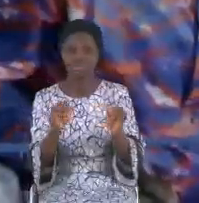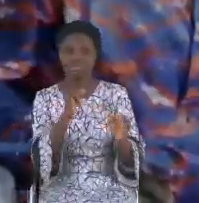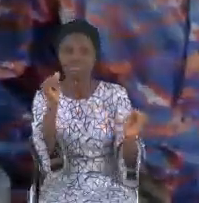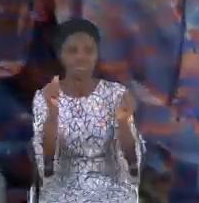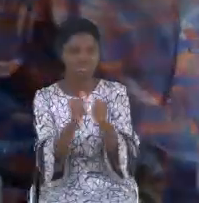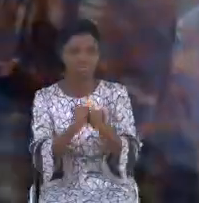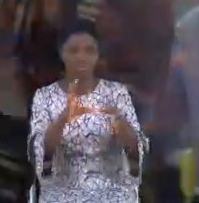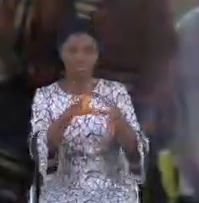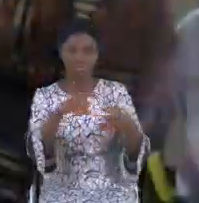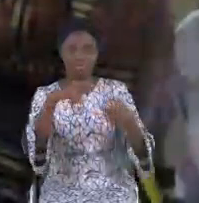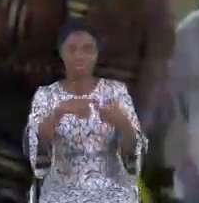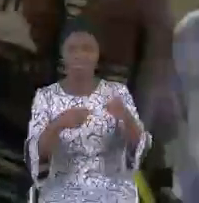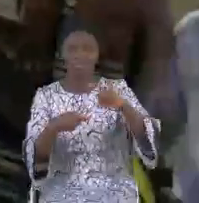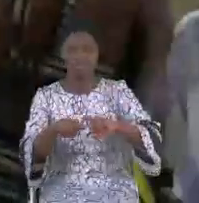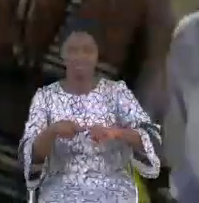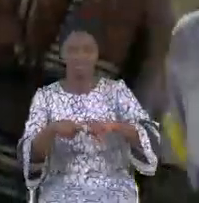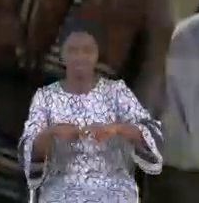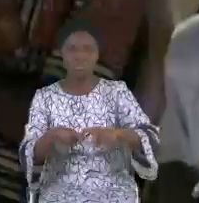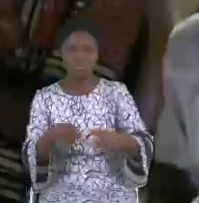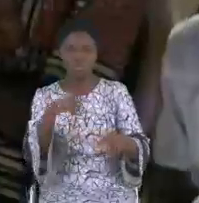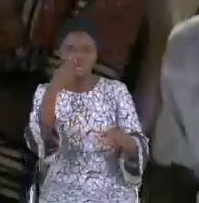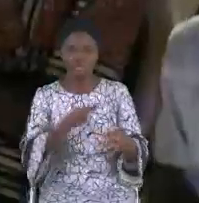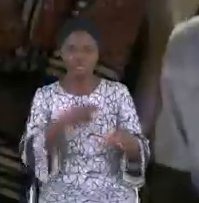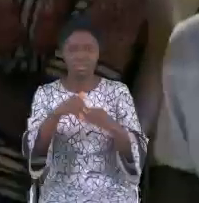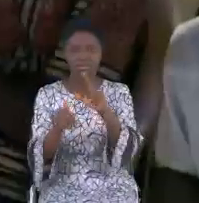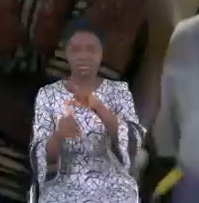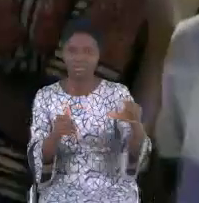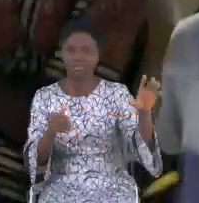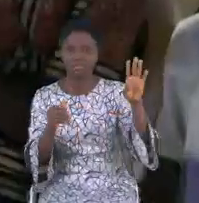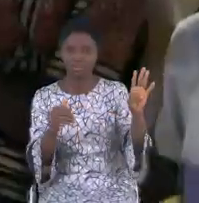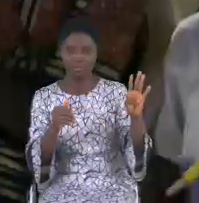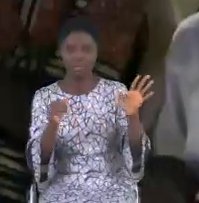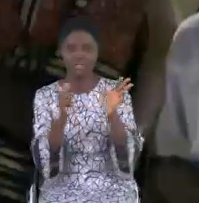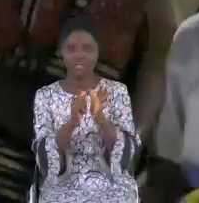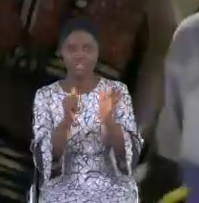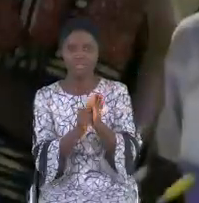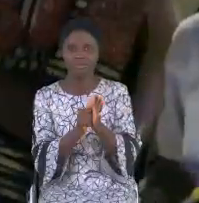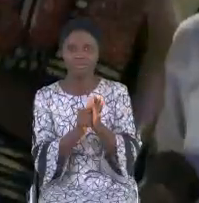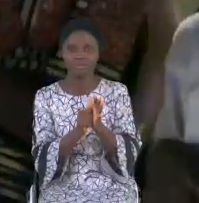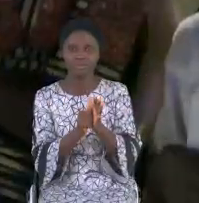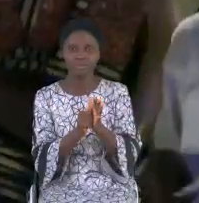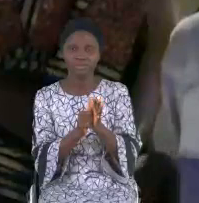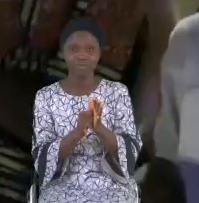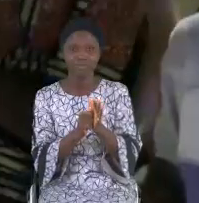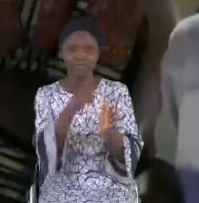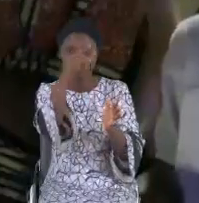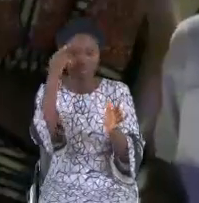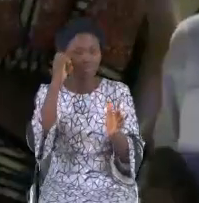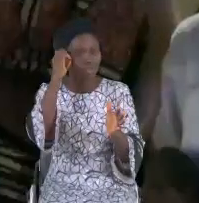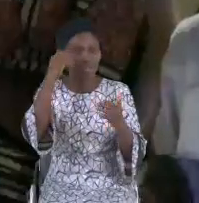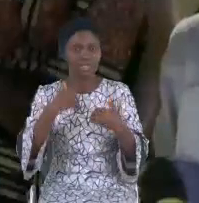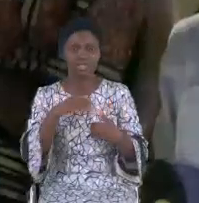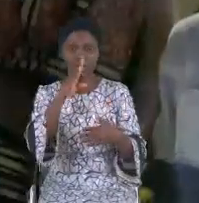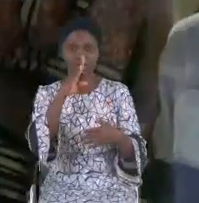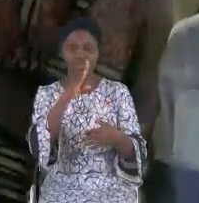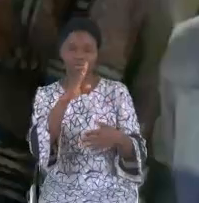us in verse 4 that because that he had been often bound